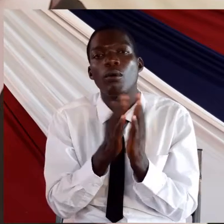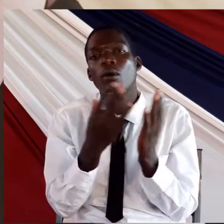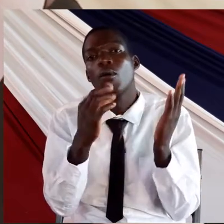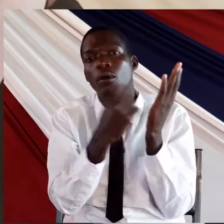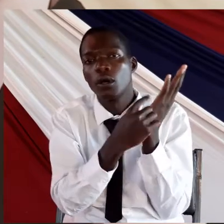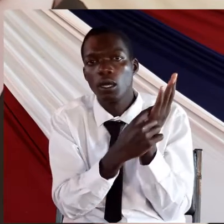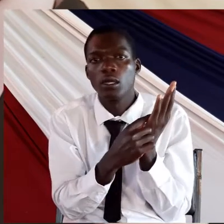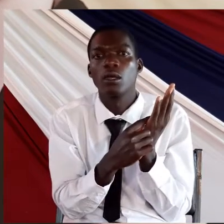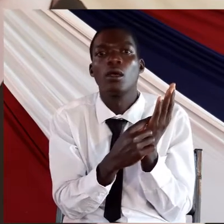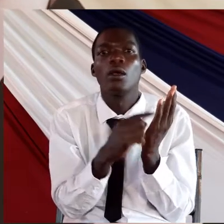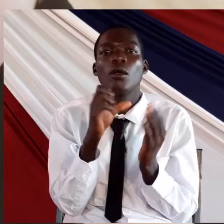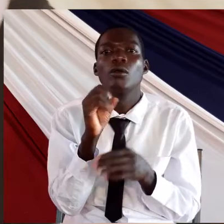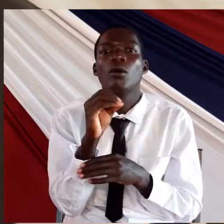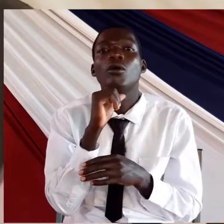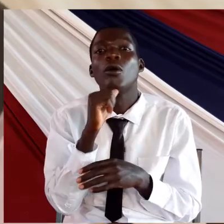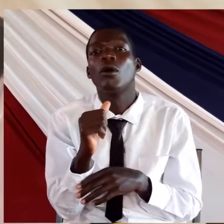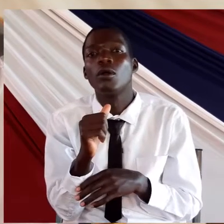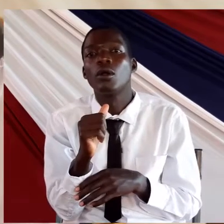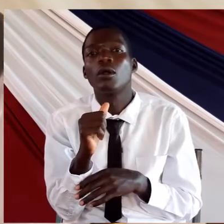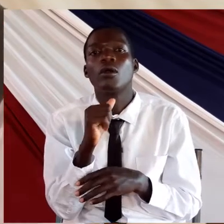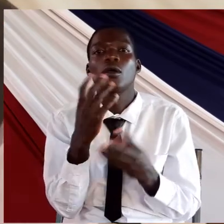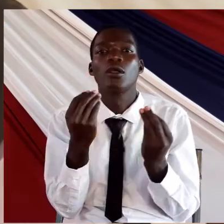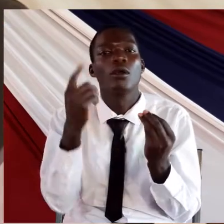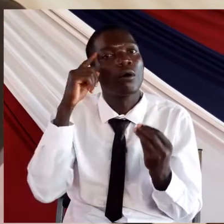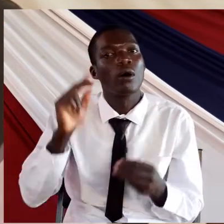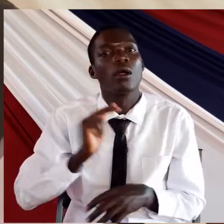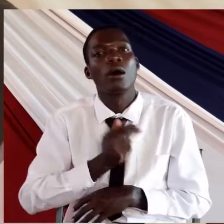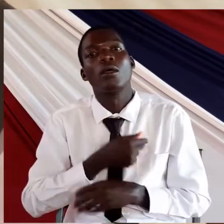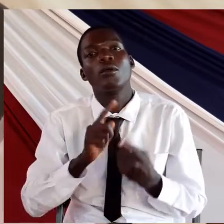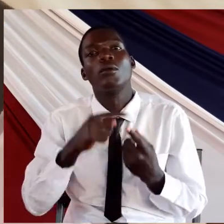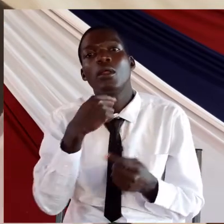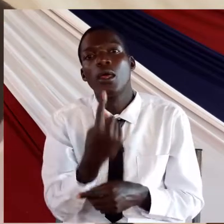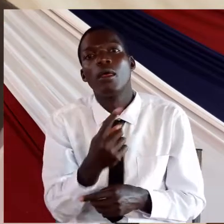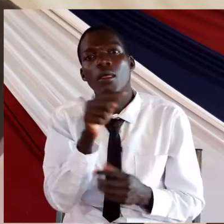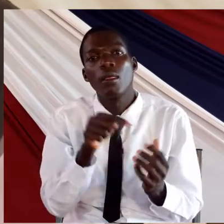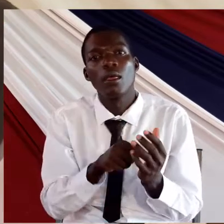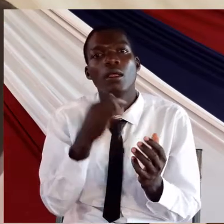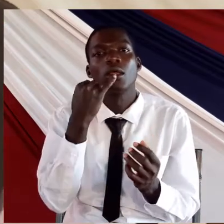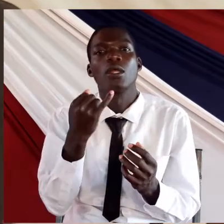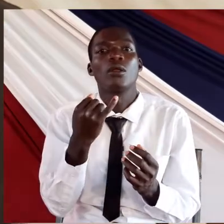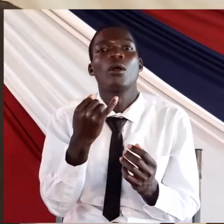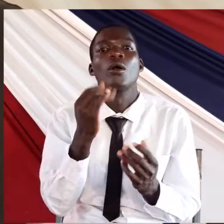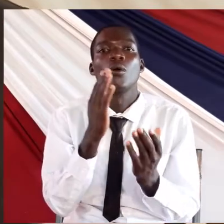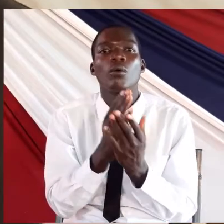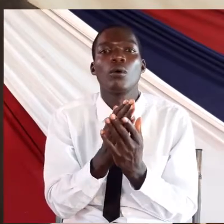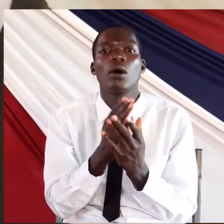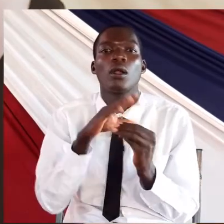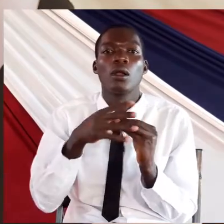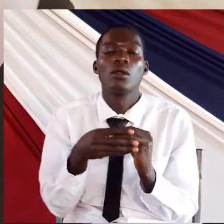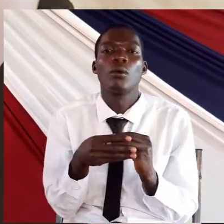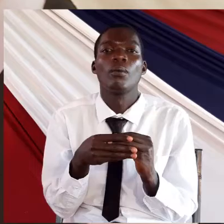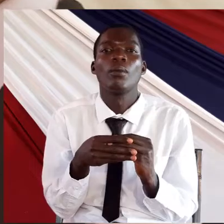so it's not easy for us to say this actually is the true account of creation.